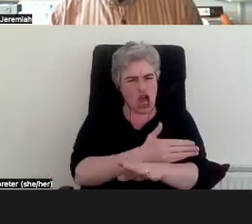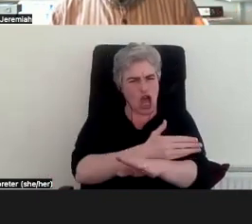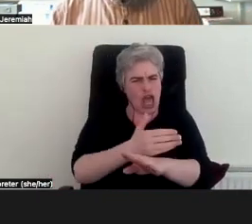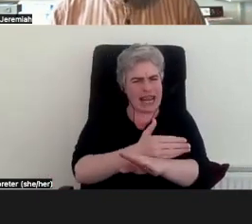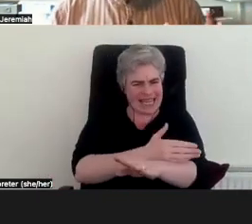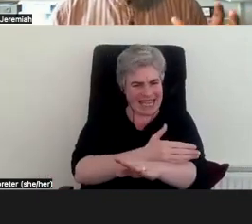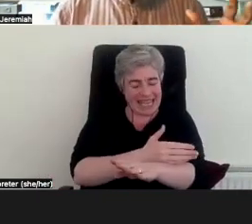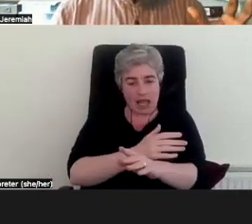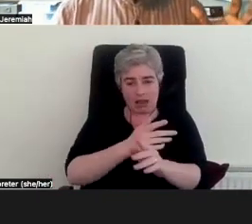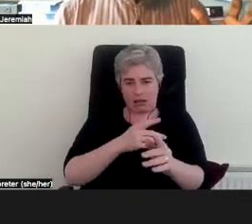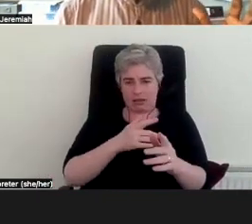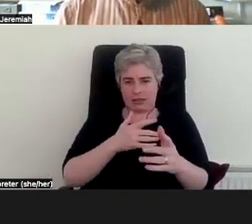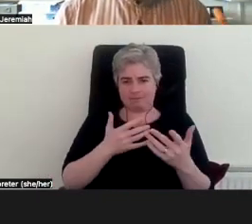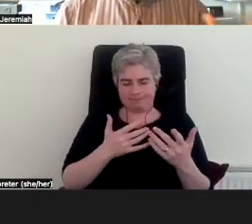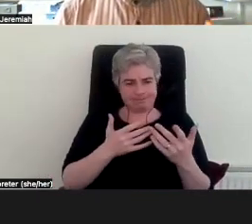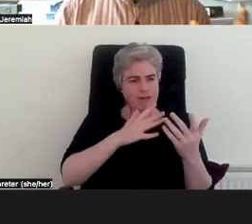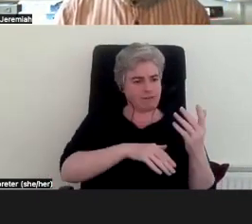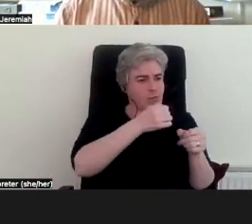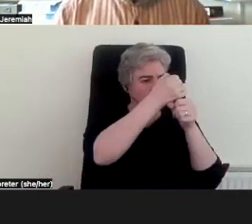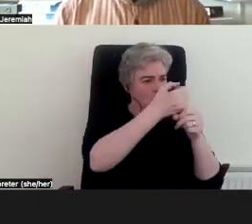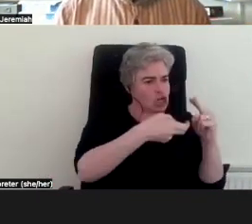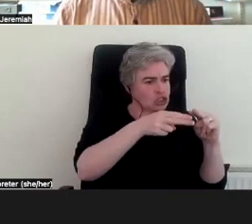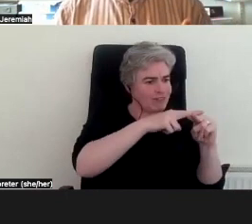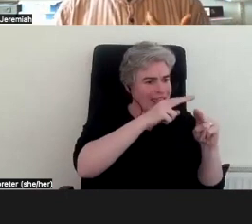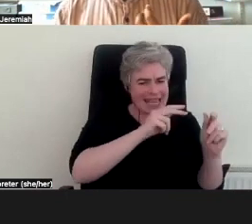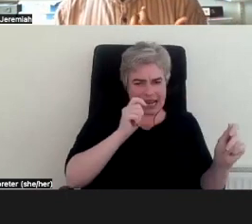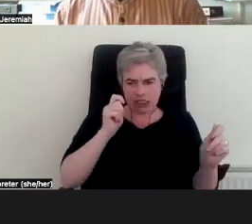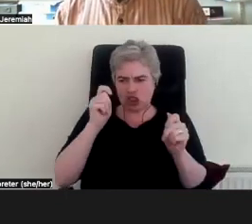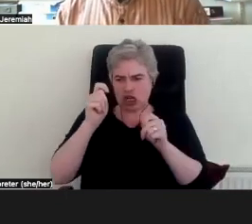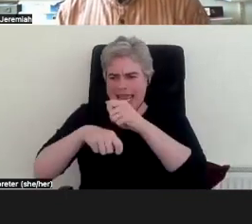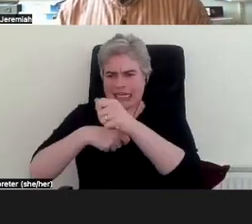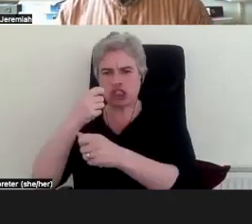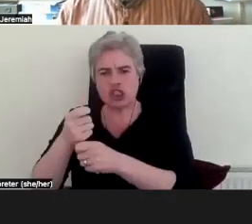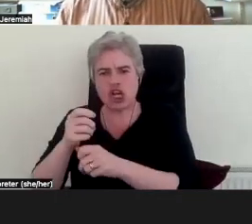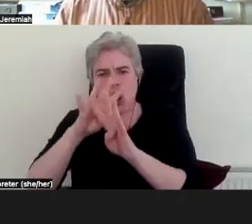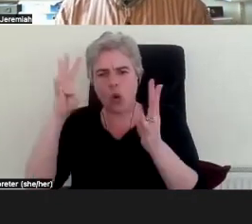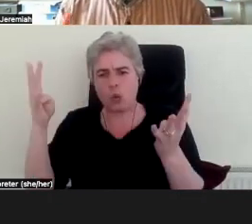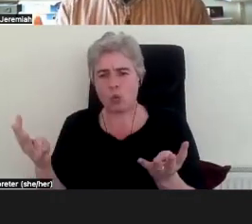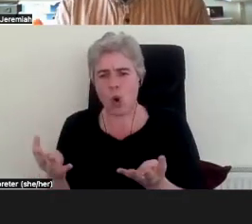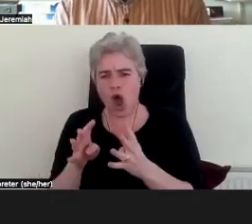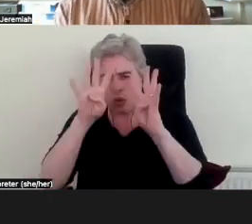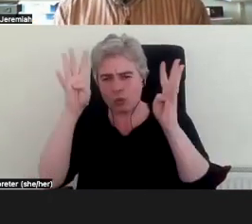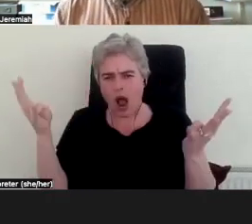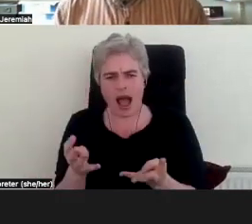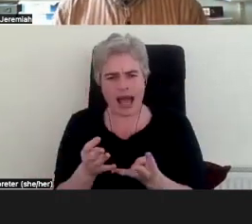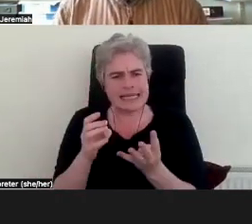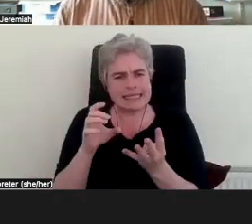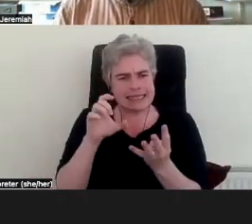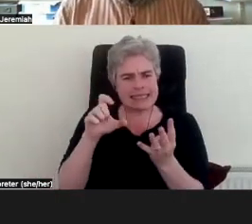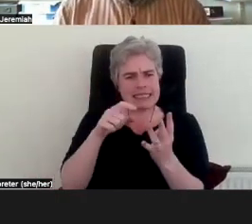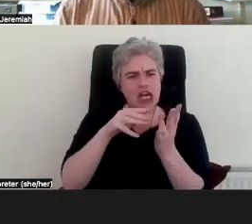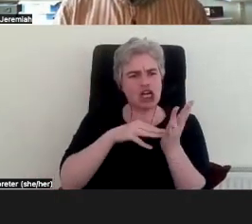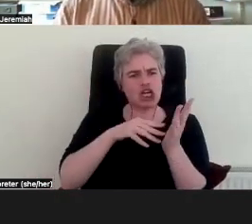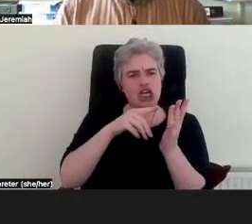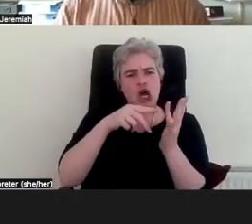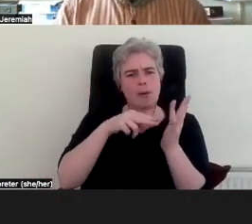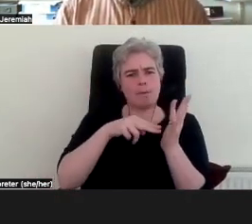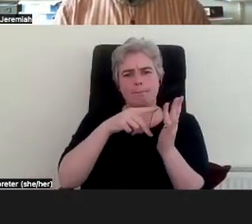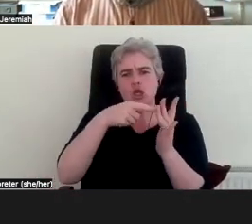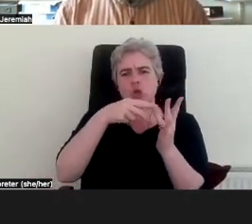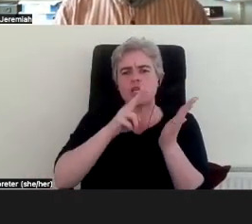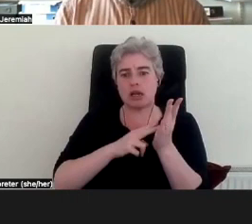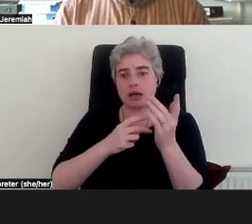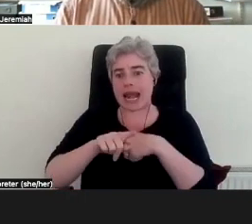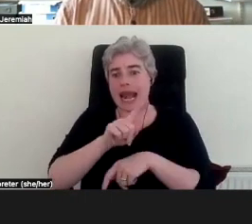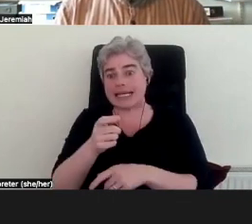the changing from Church of England to a worldwide communion, which later on becomes a very